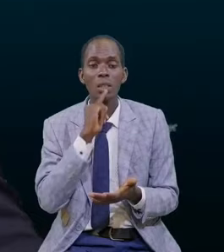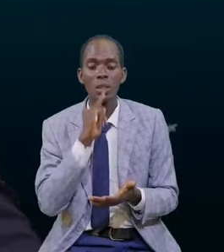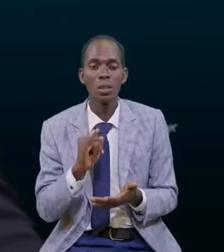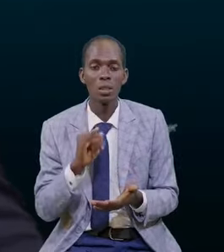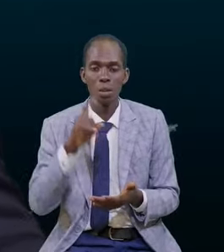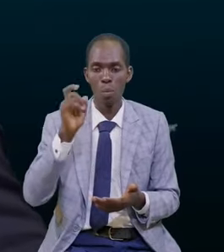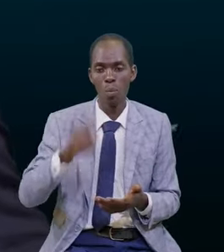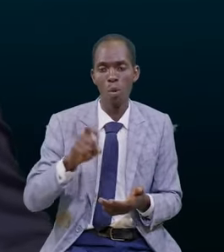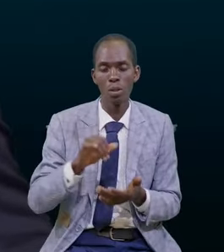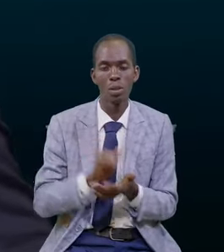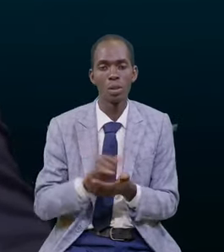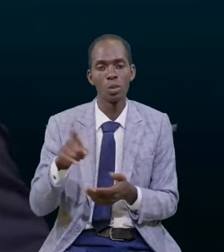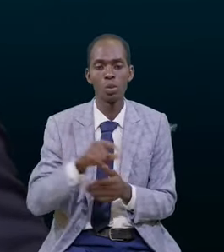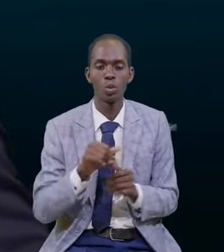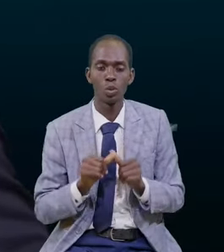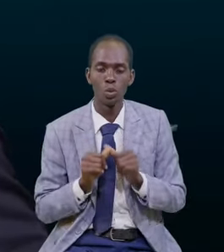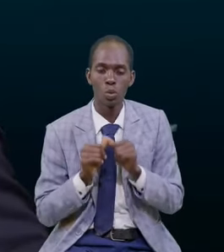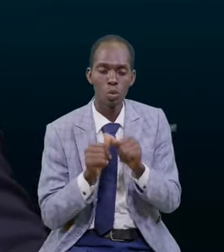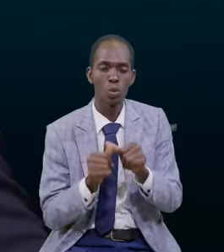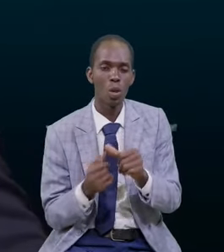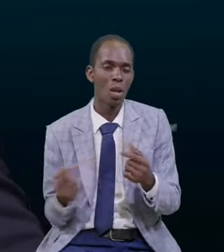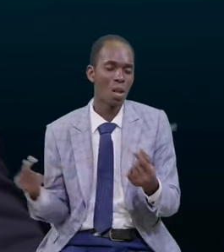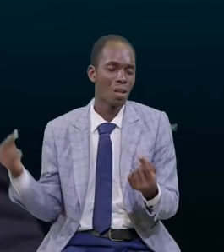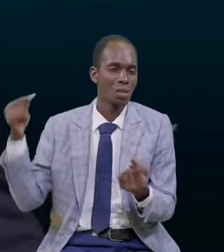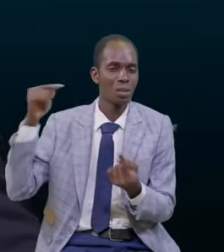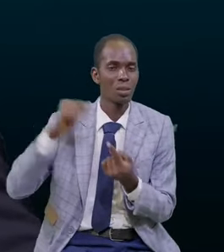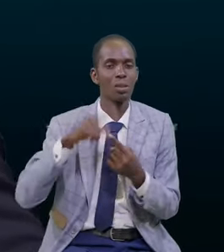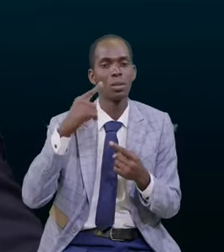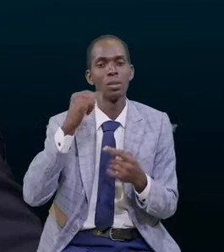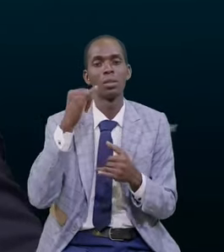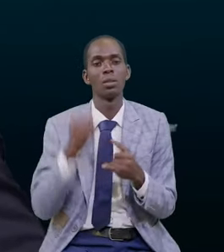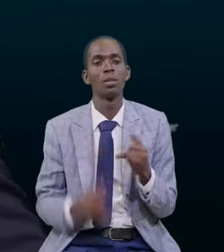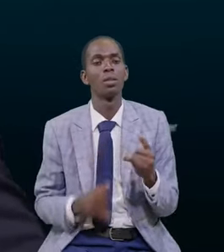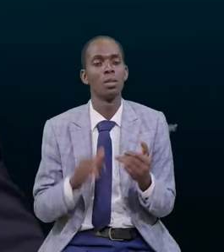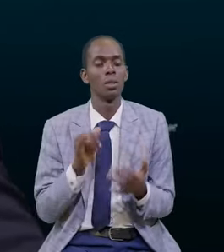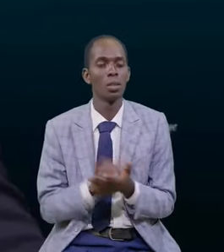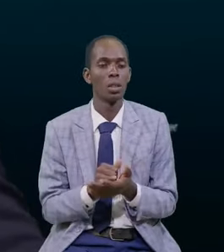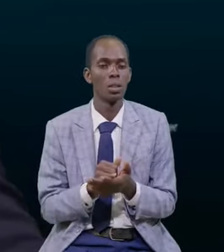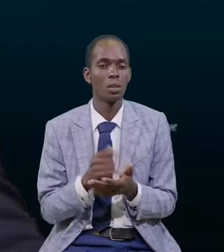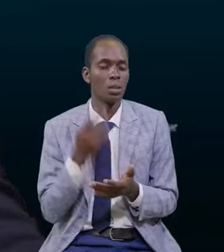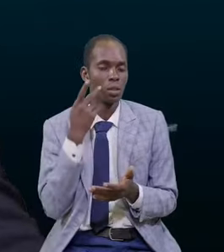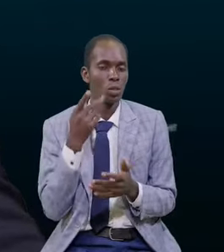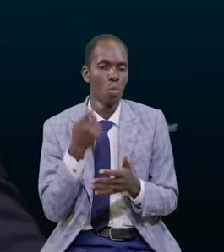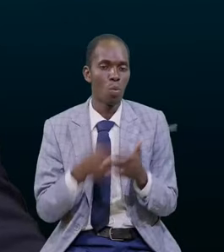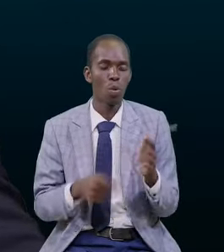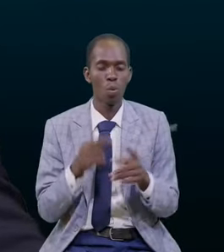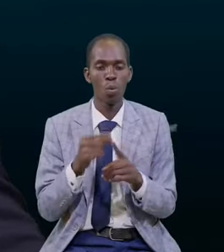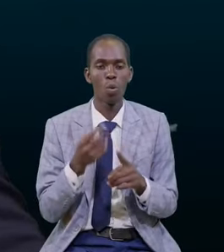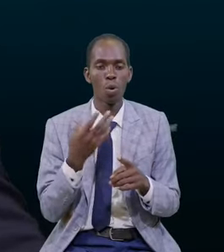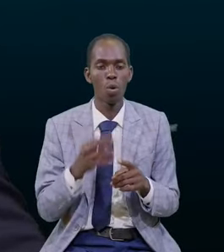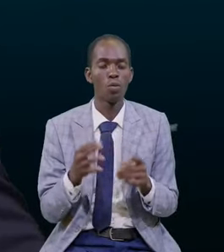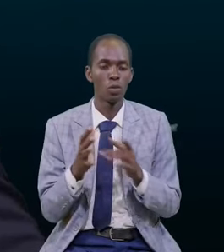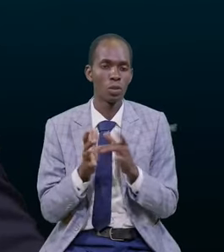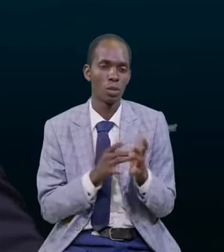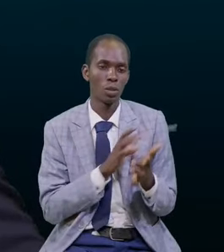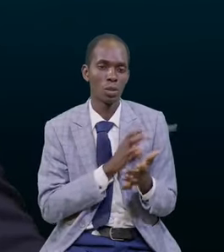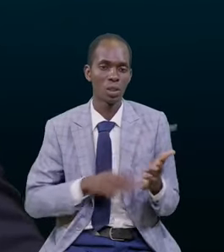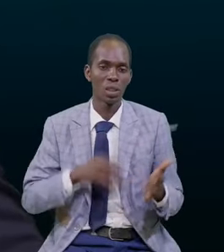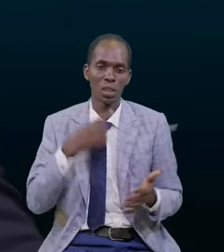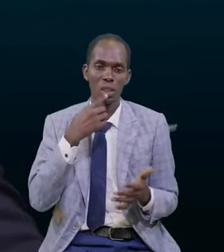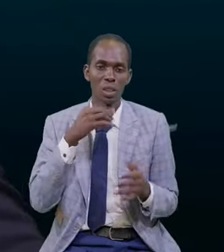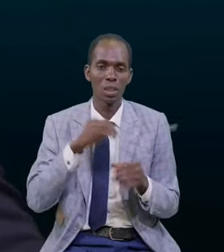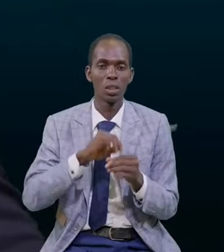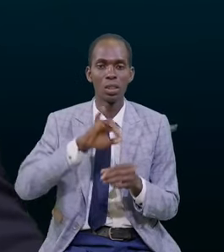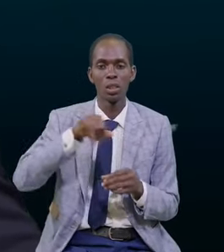consistently Until the End hear the word of the Lord Jesus Christ in John chapter 8 John chapter 8 and in verse